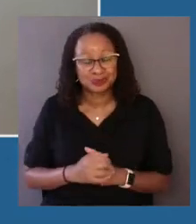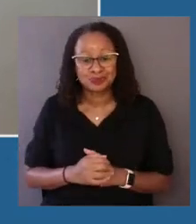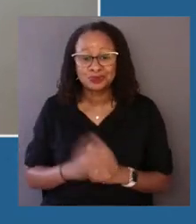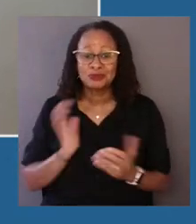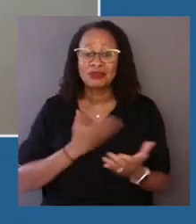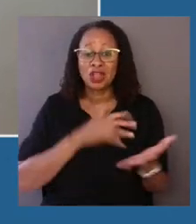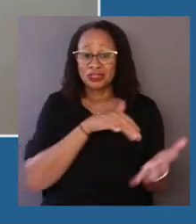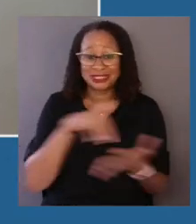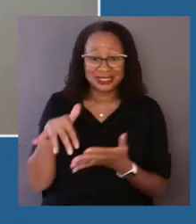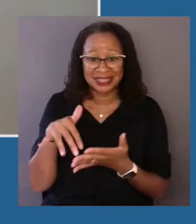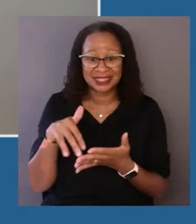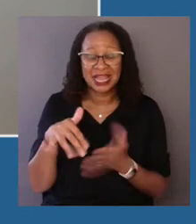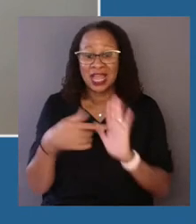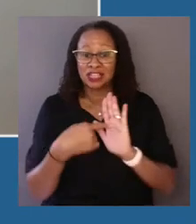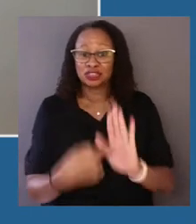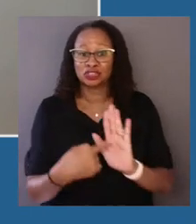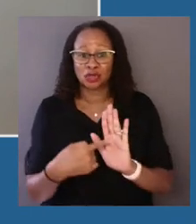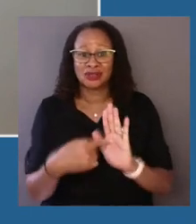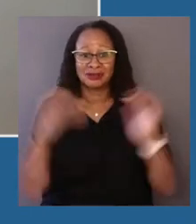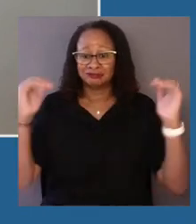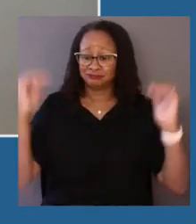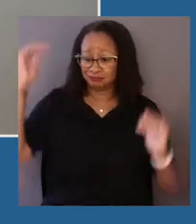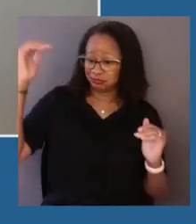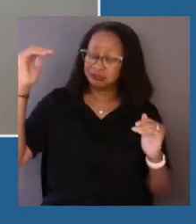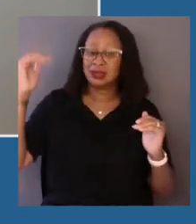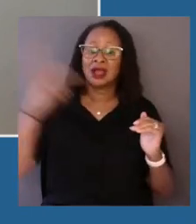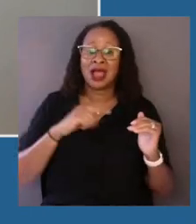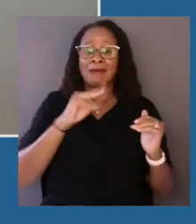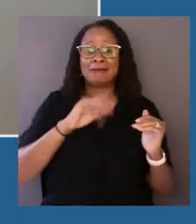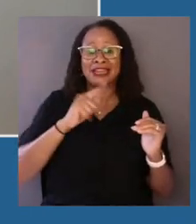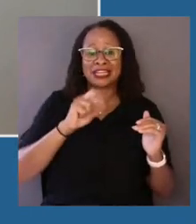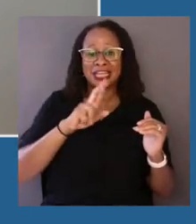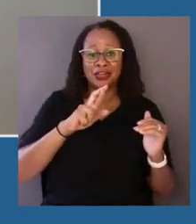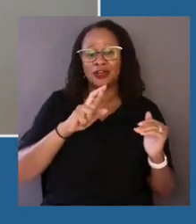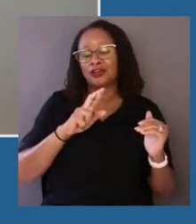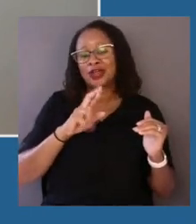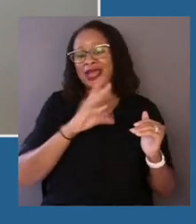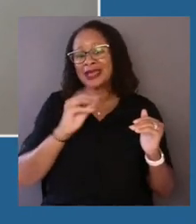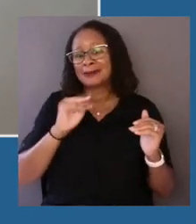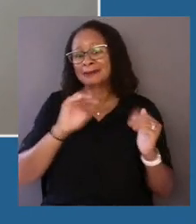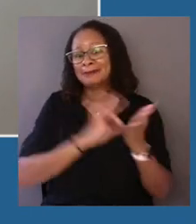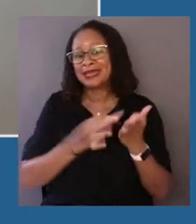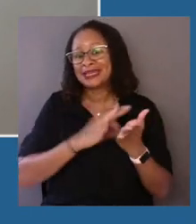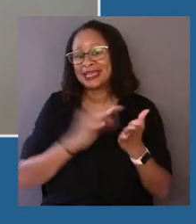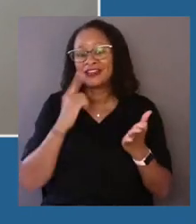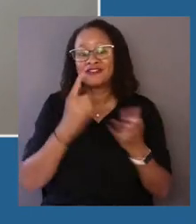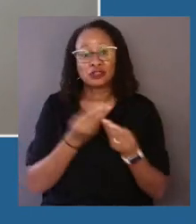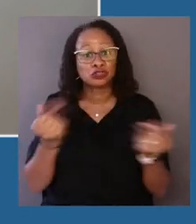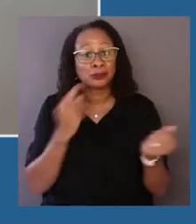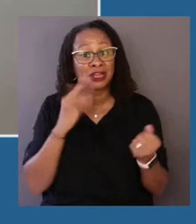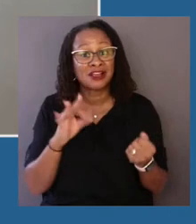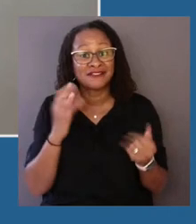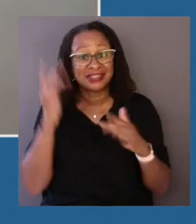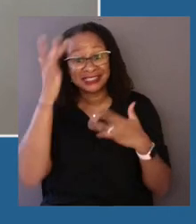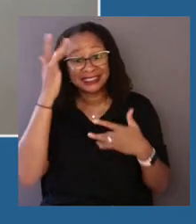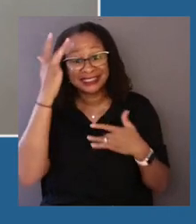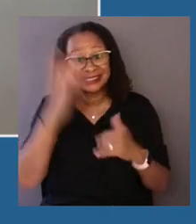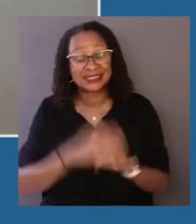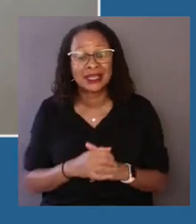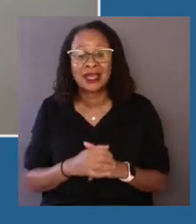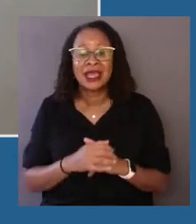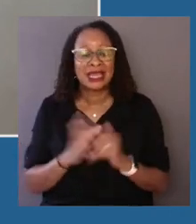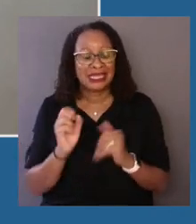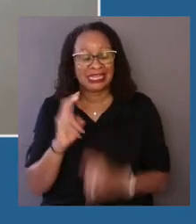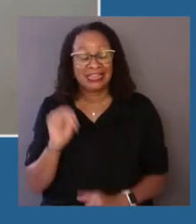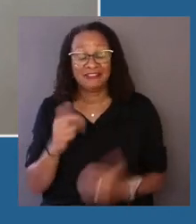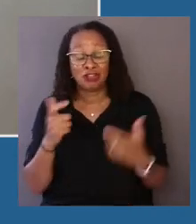disproportionate burden of the health costs on Medicare and Medicaid patients for treatment of illness. And even the large dollar figures